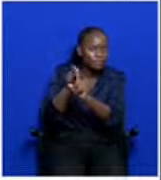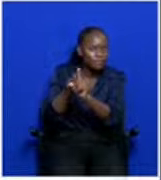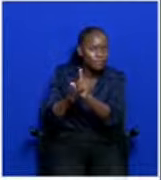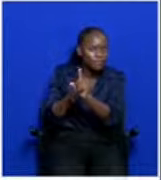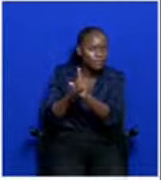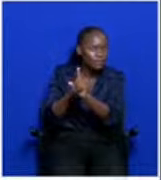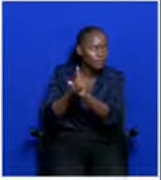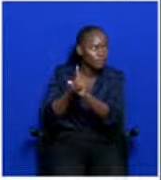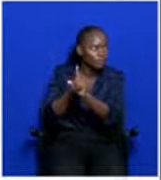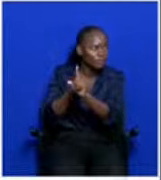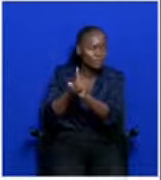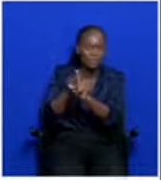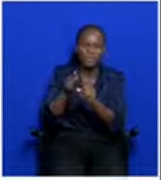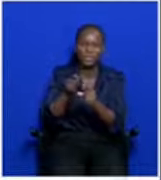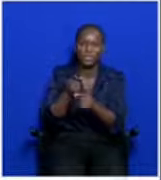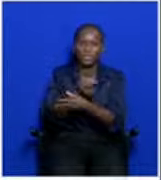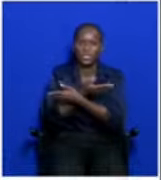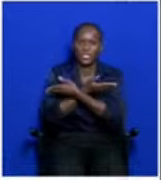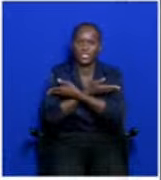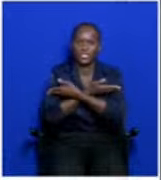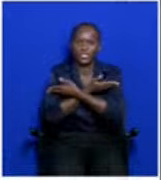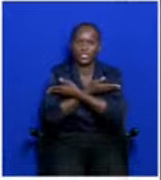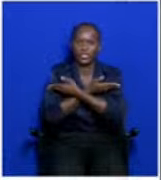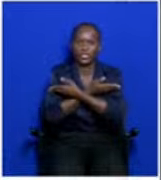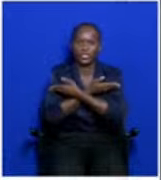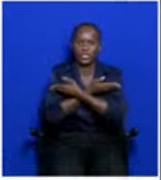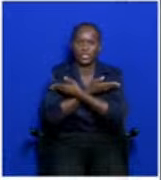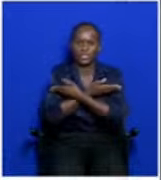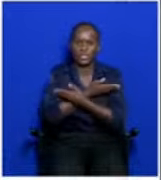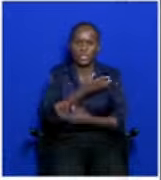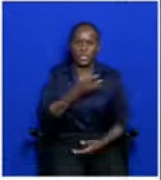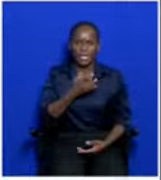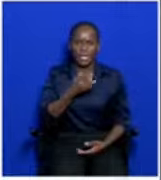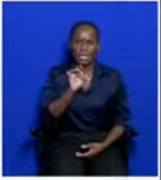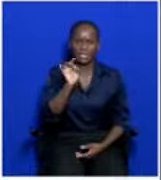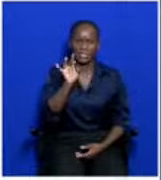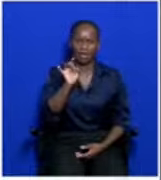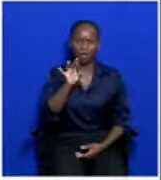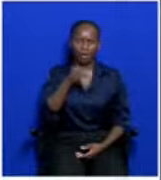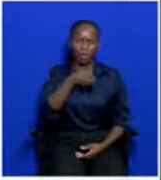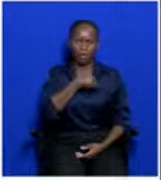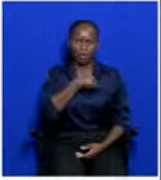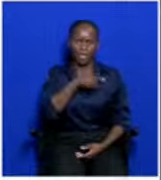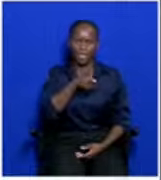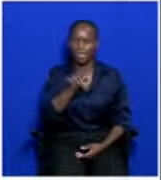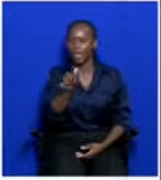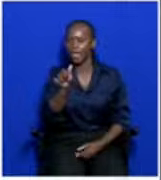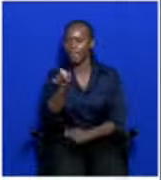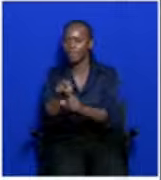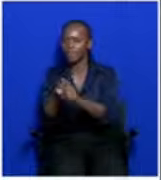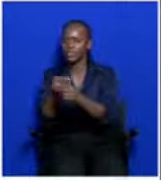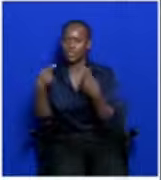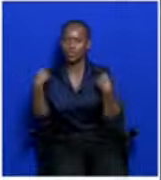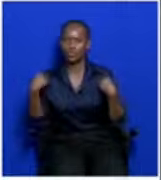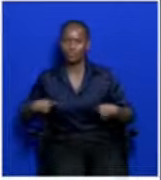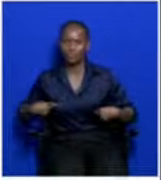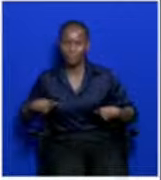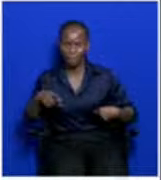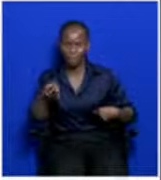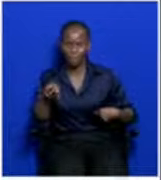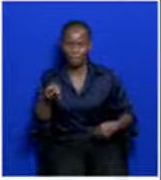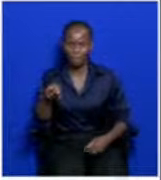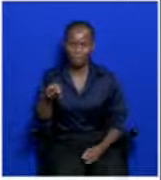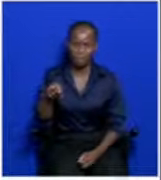T-shirt with a star on the chest, and then there's somebody in uniform. The one in uniform, I'm not clear